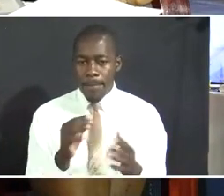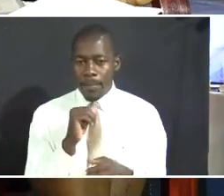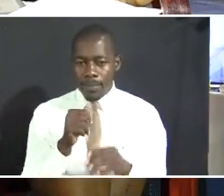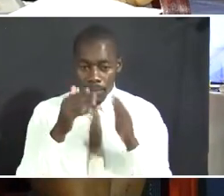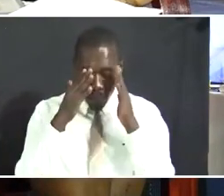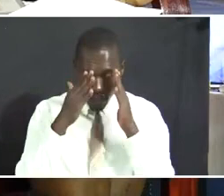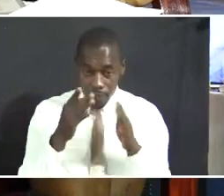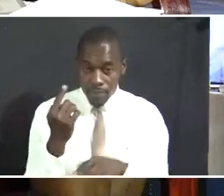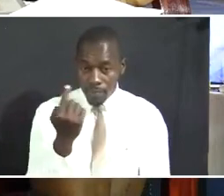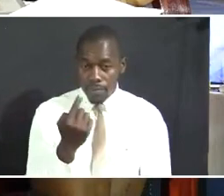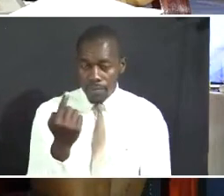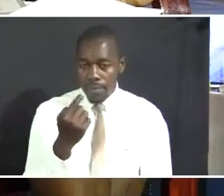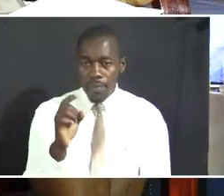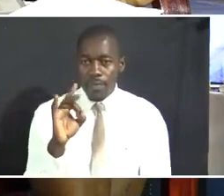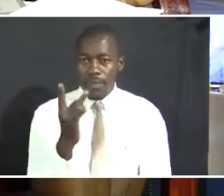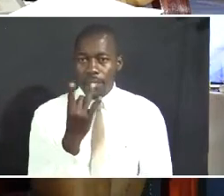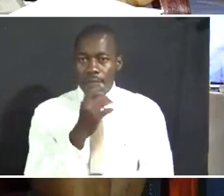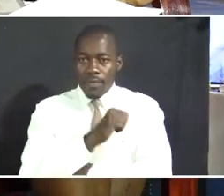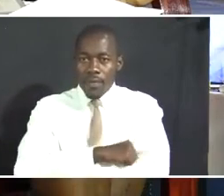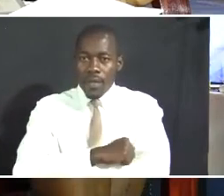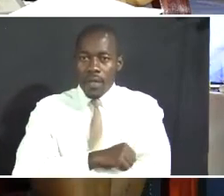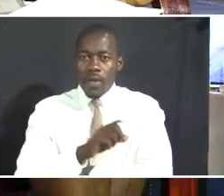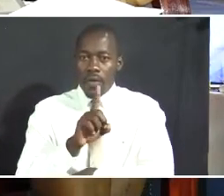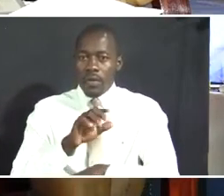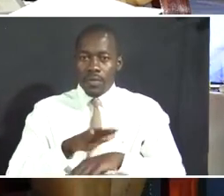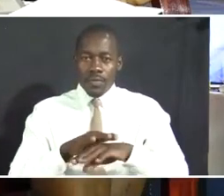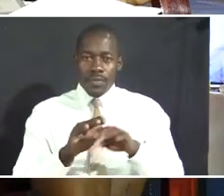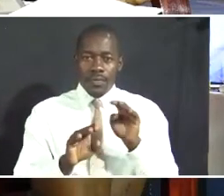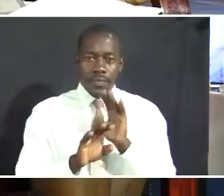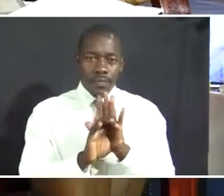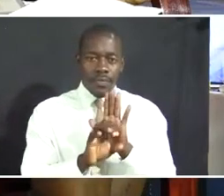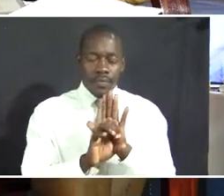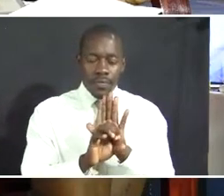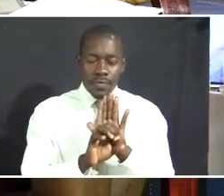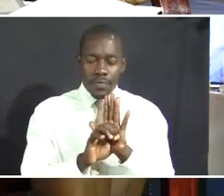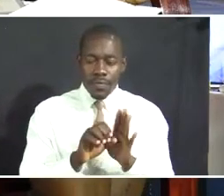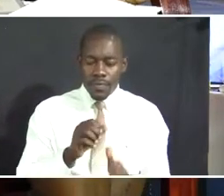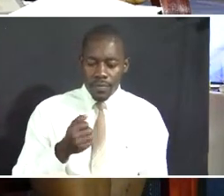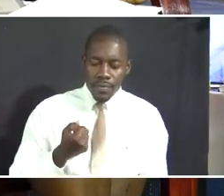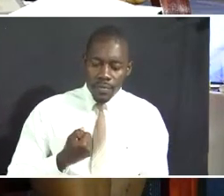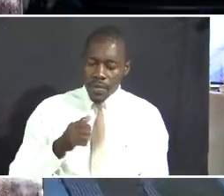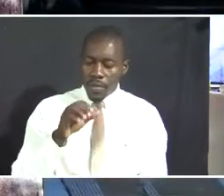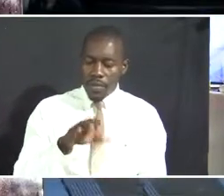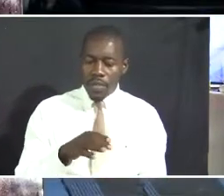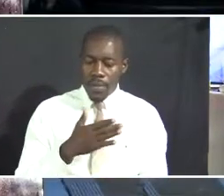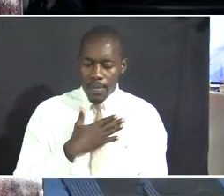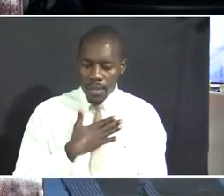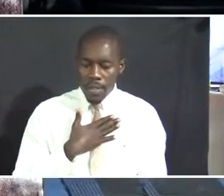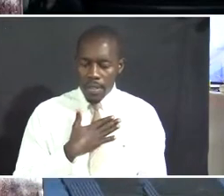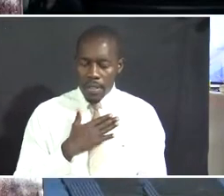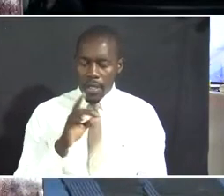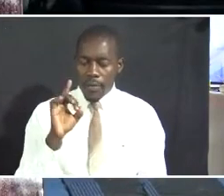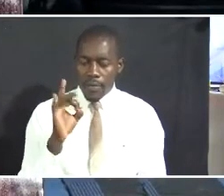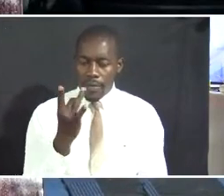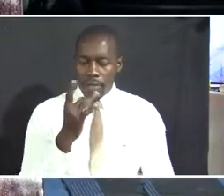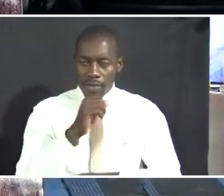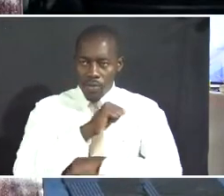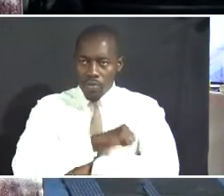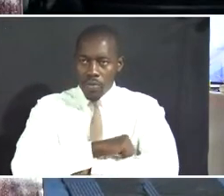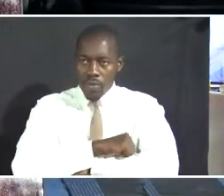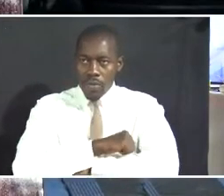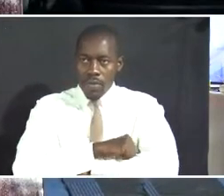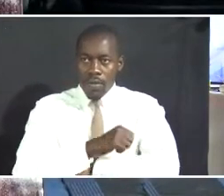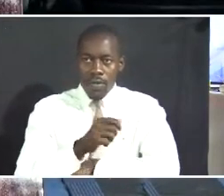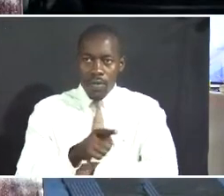schools. One good example, my daughter is in an Adventist school, and when we